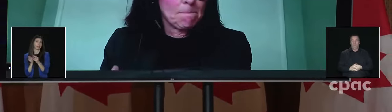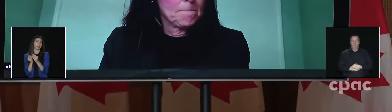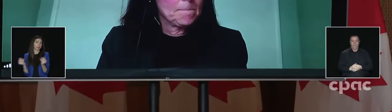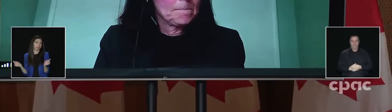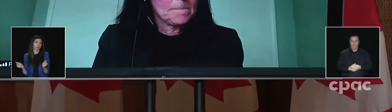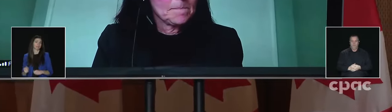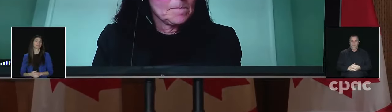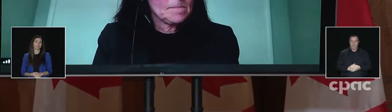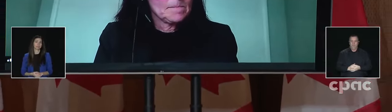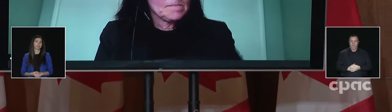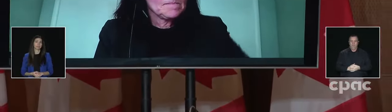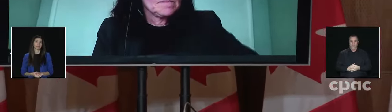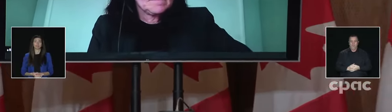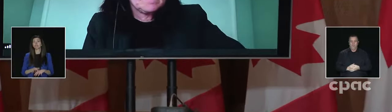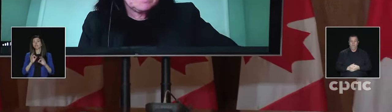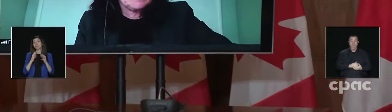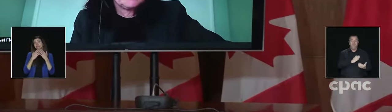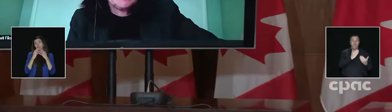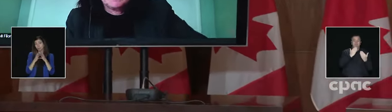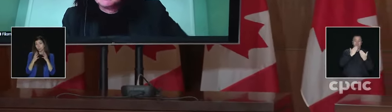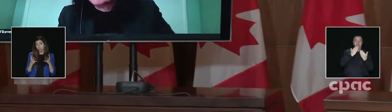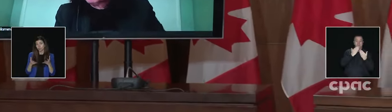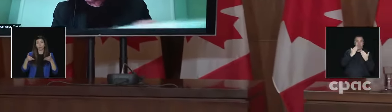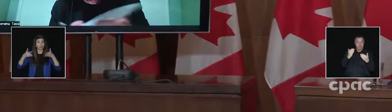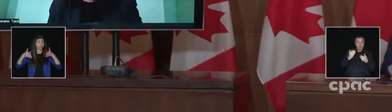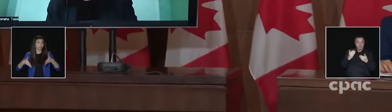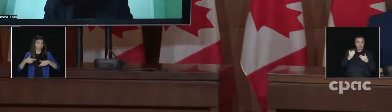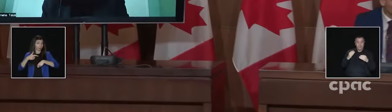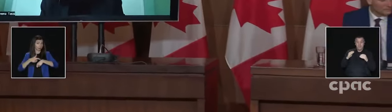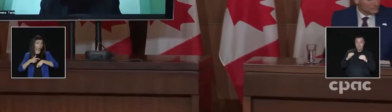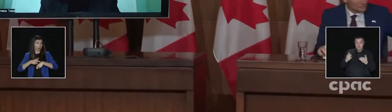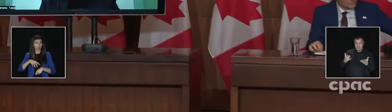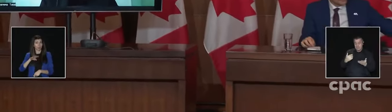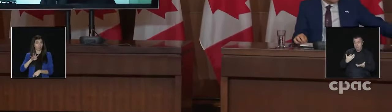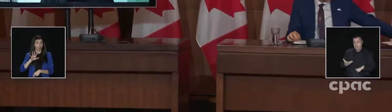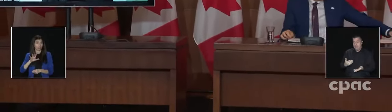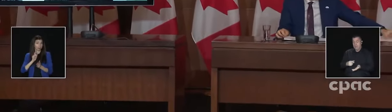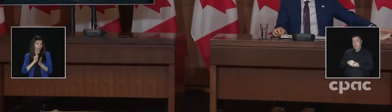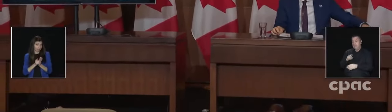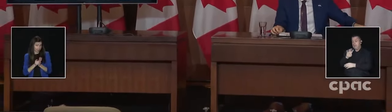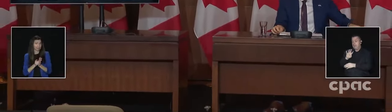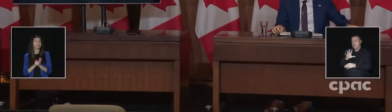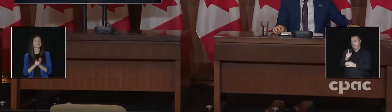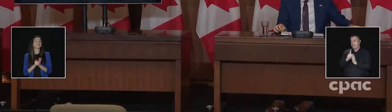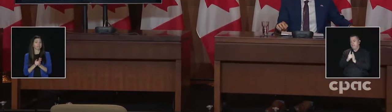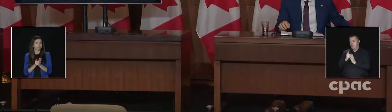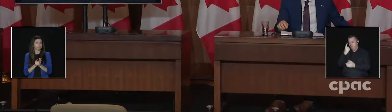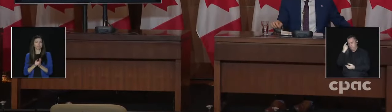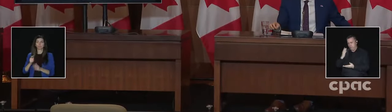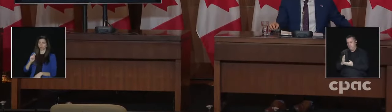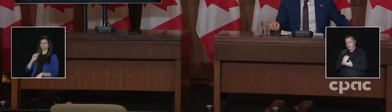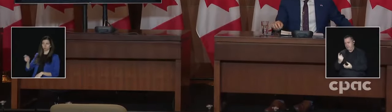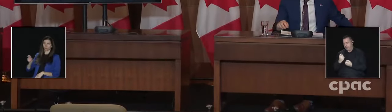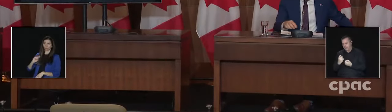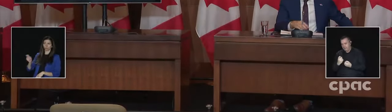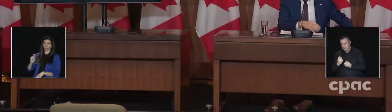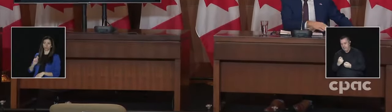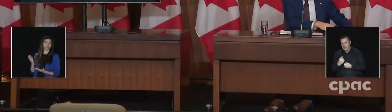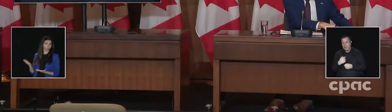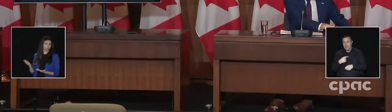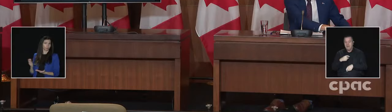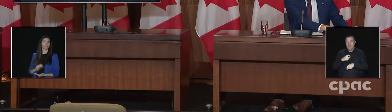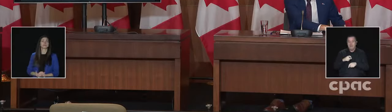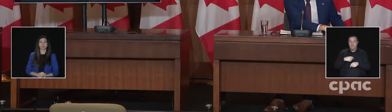Okay, thank you so much, ministers. We have 45 minutes for questions. We will split the time evenly between the room and the questions on